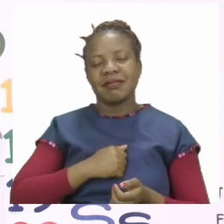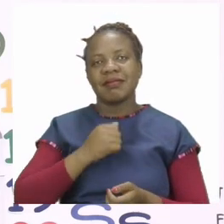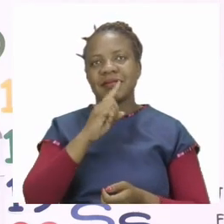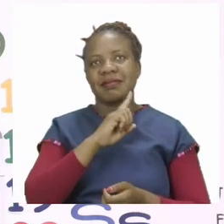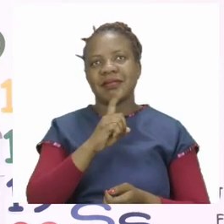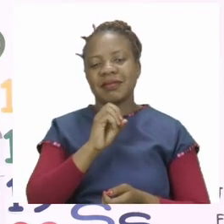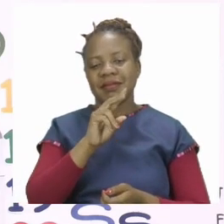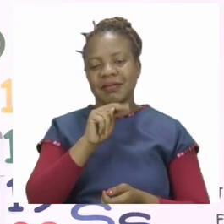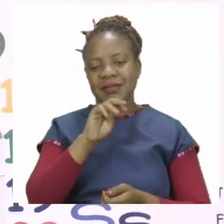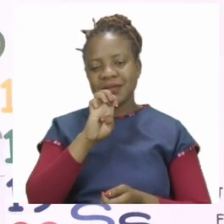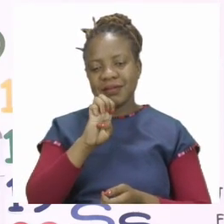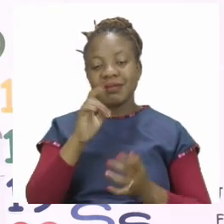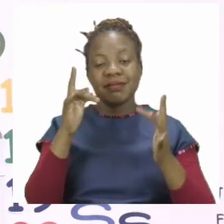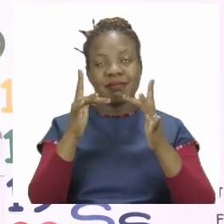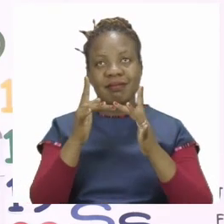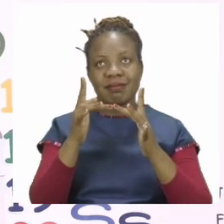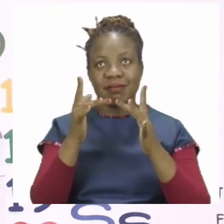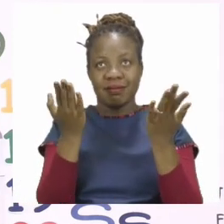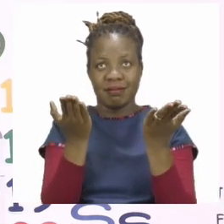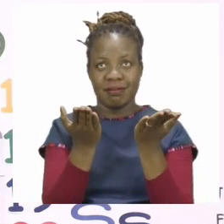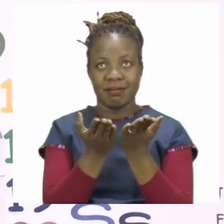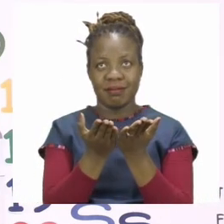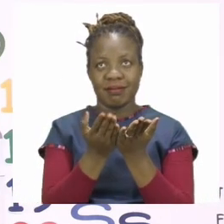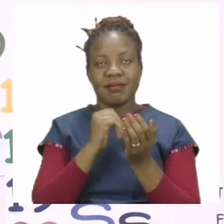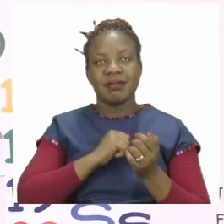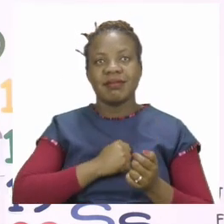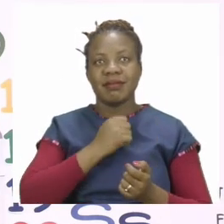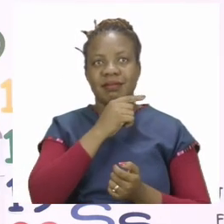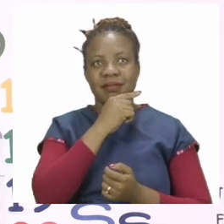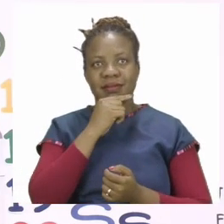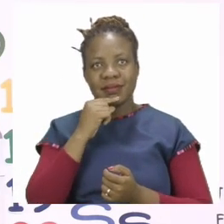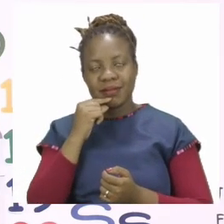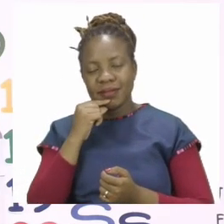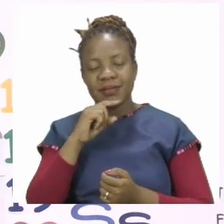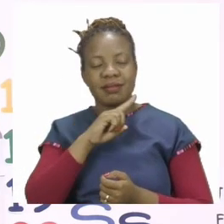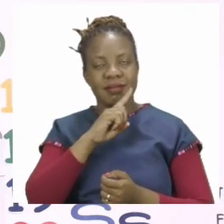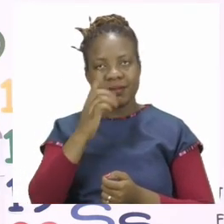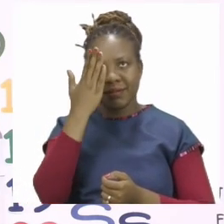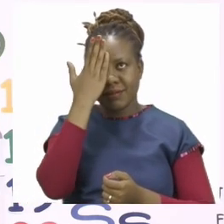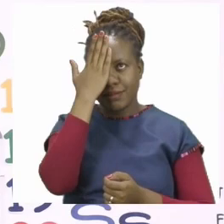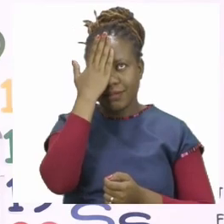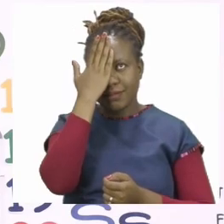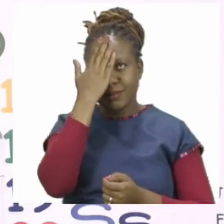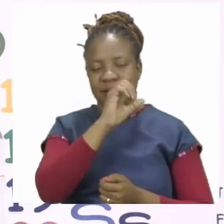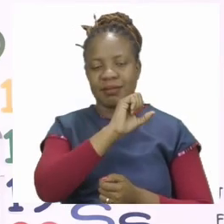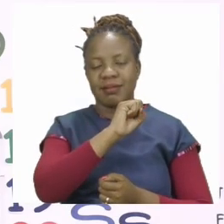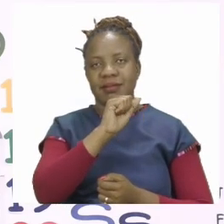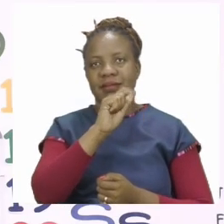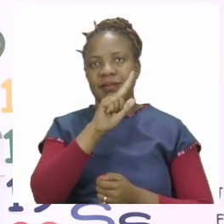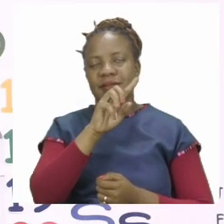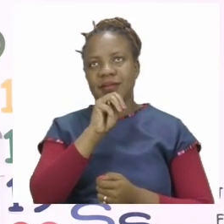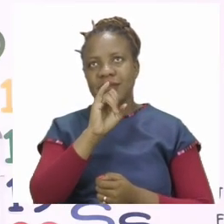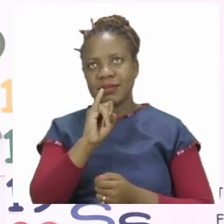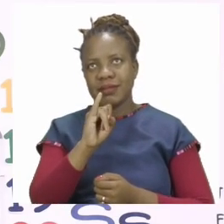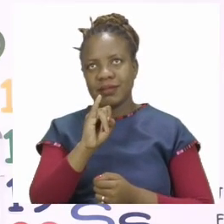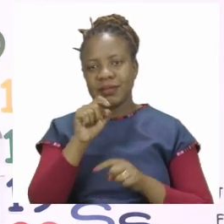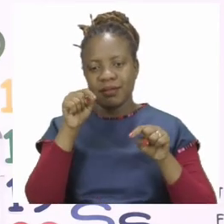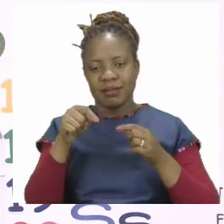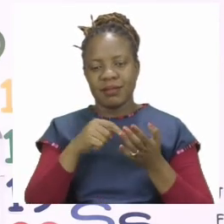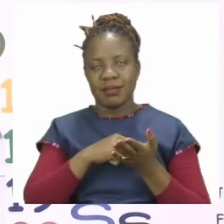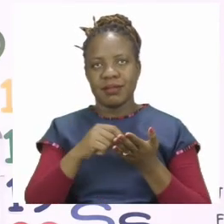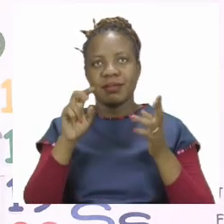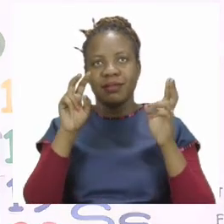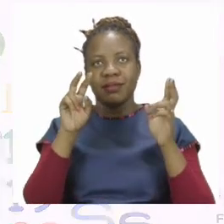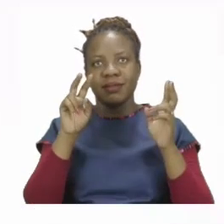Online School. My name is Teacher Hartung, and our theme this week is